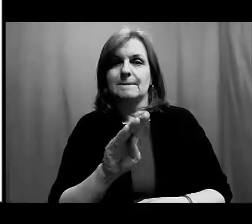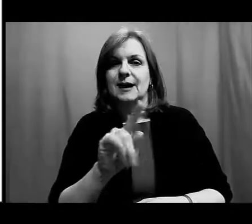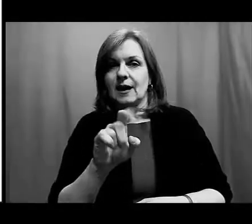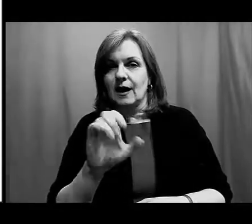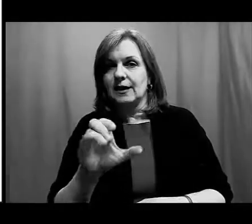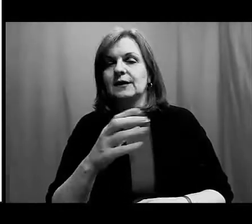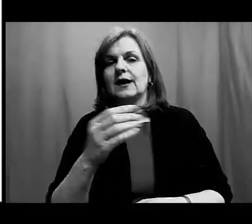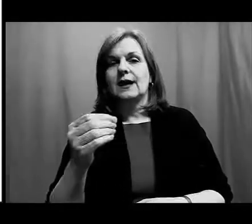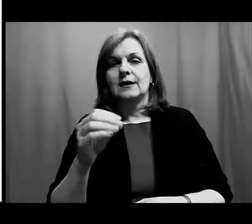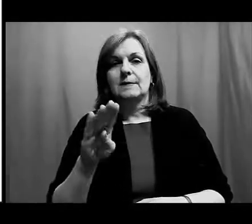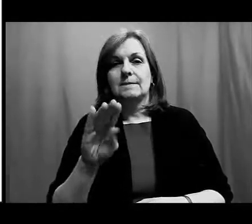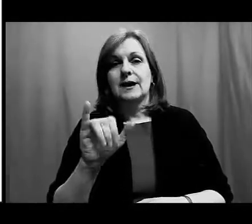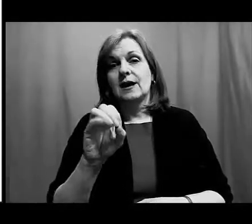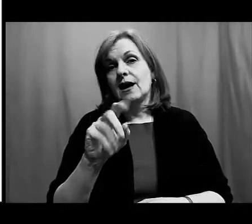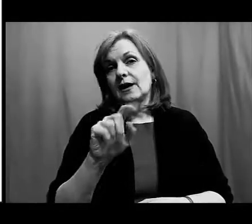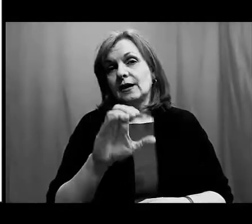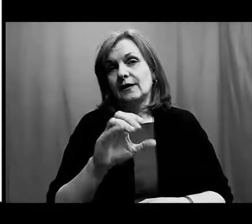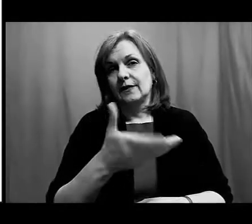biotic,